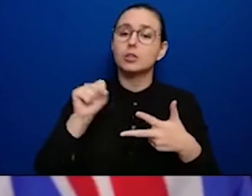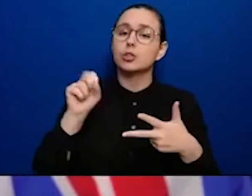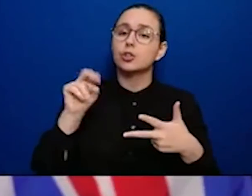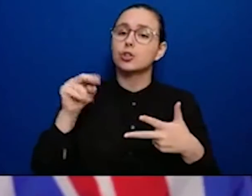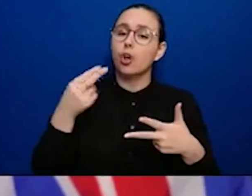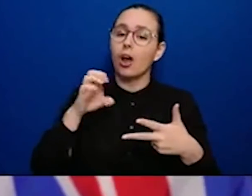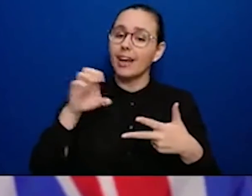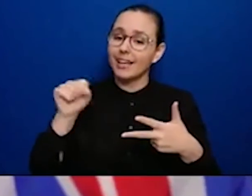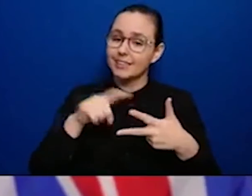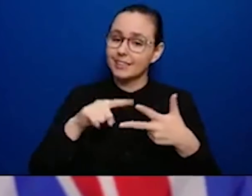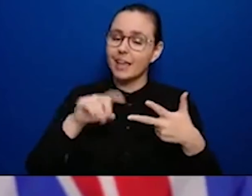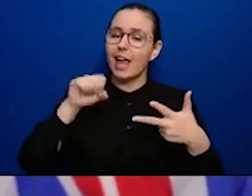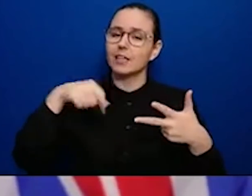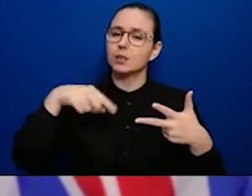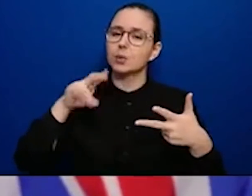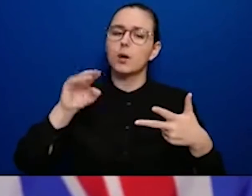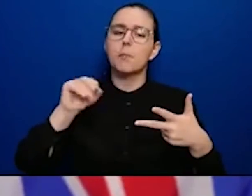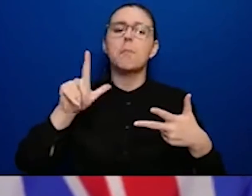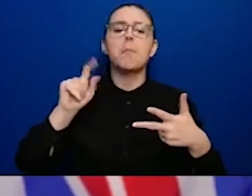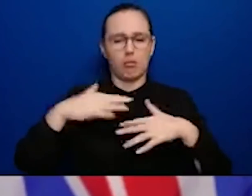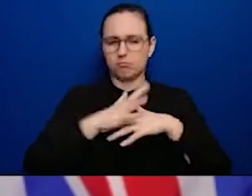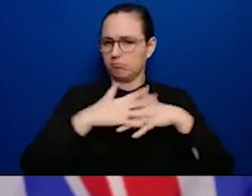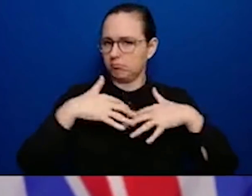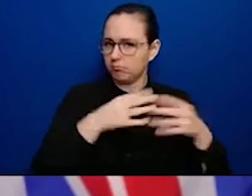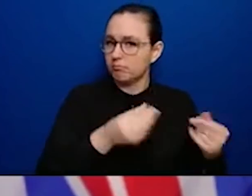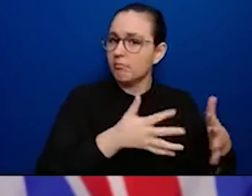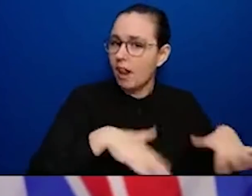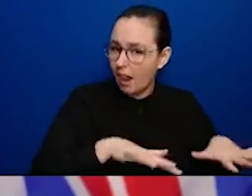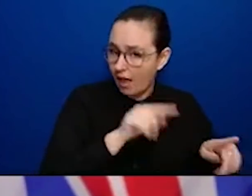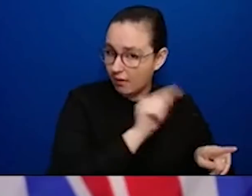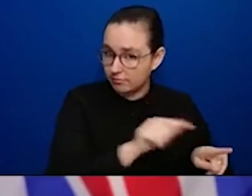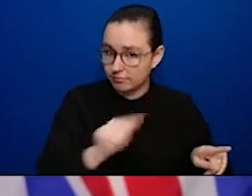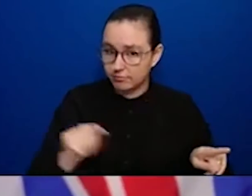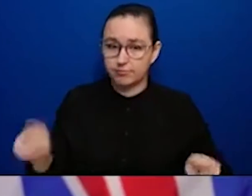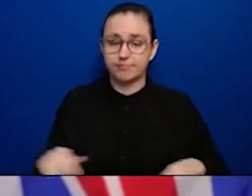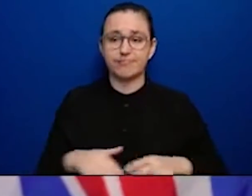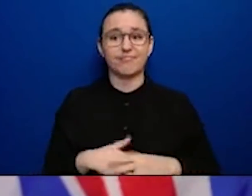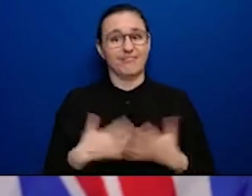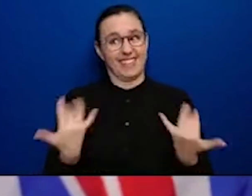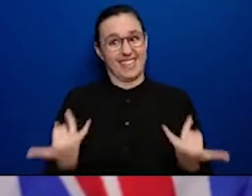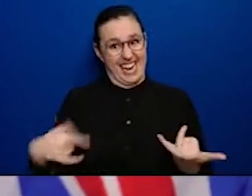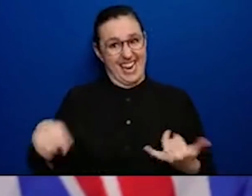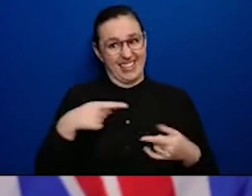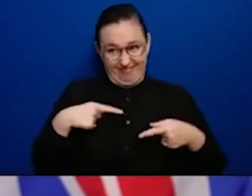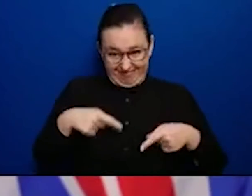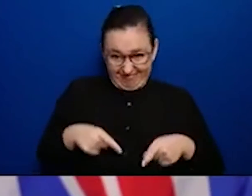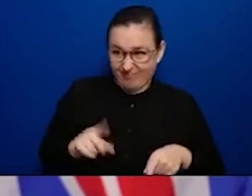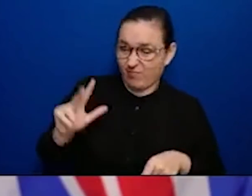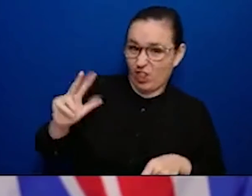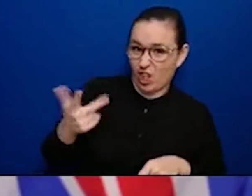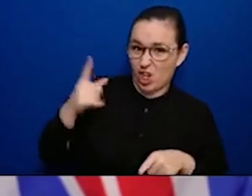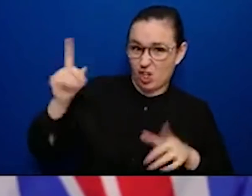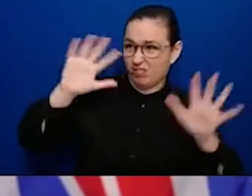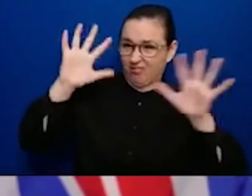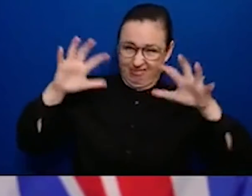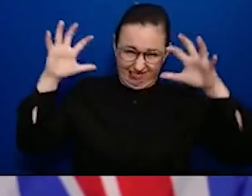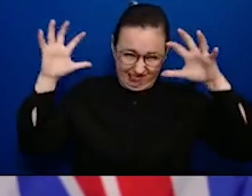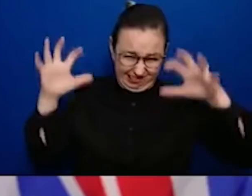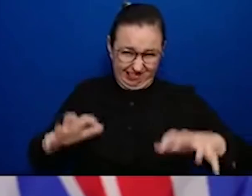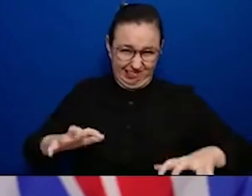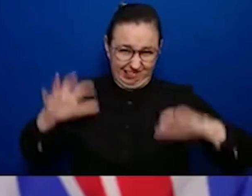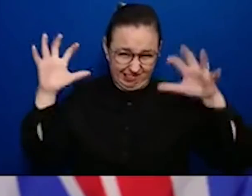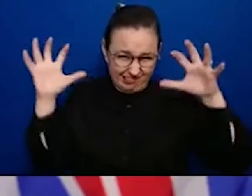We are in the midst of this third intense storm, and I know that in some parts of the Lower Mainland and here in Victoria, there is a bit of